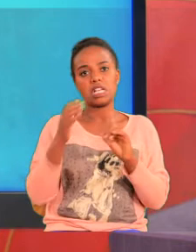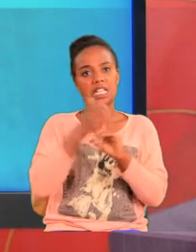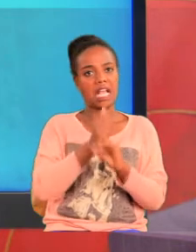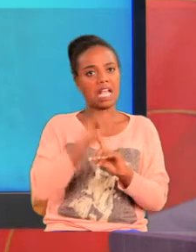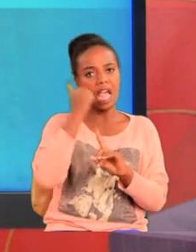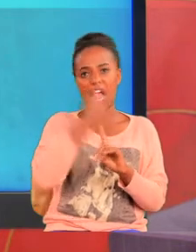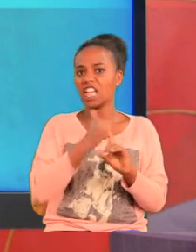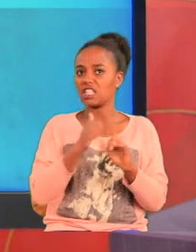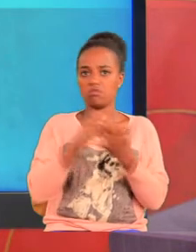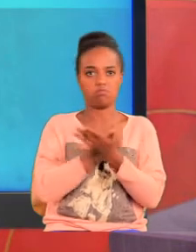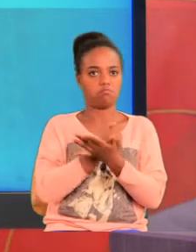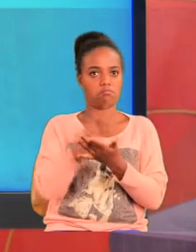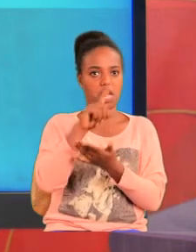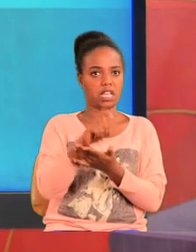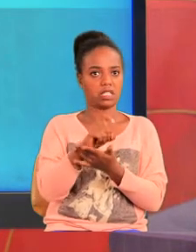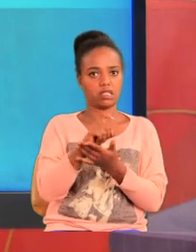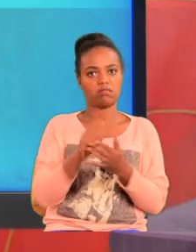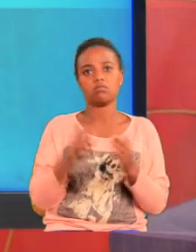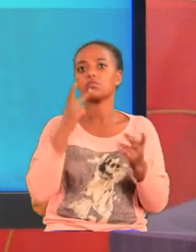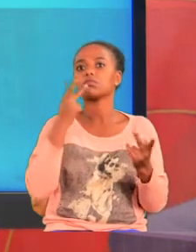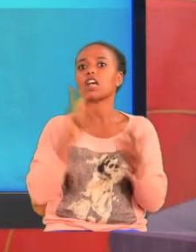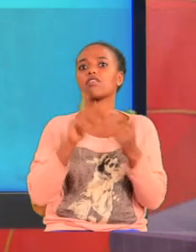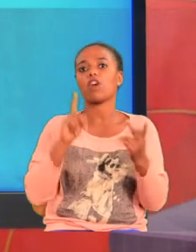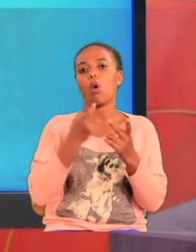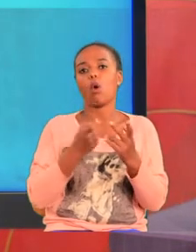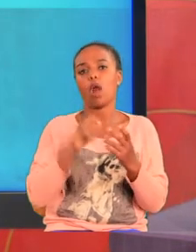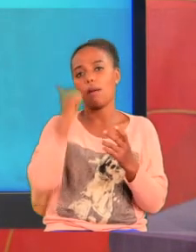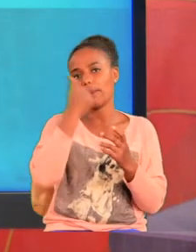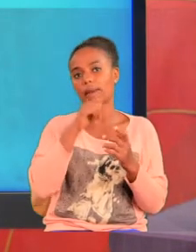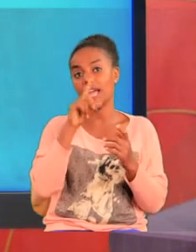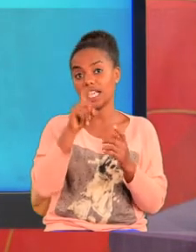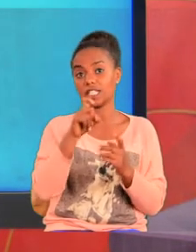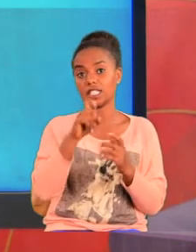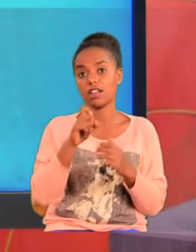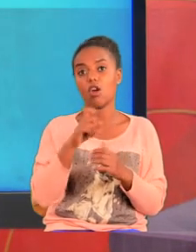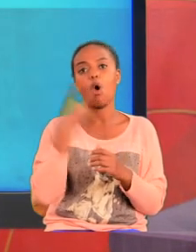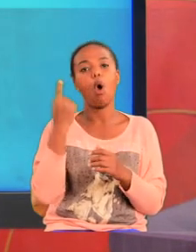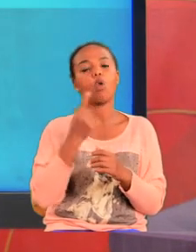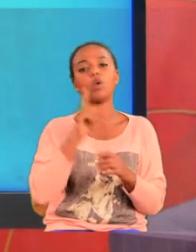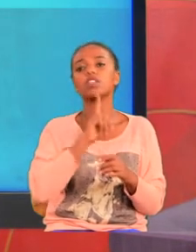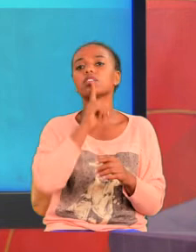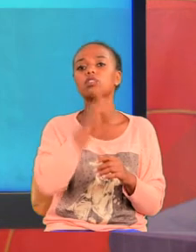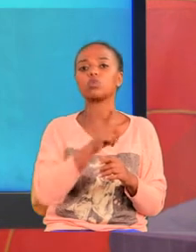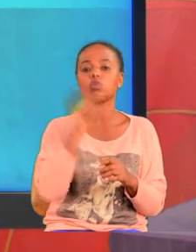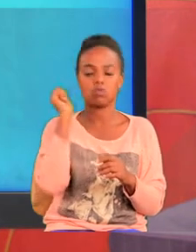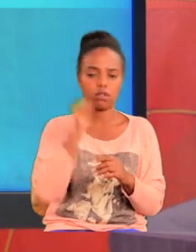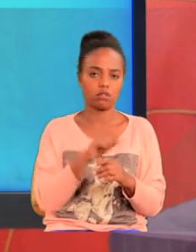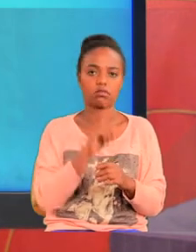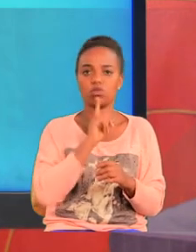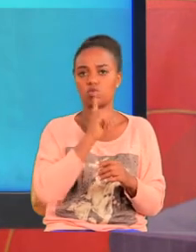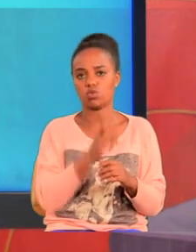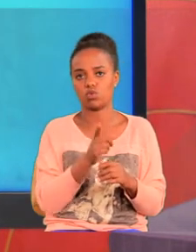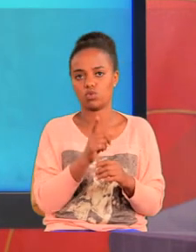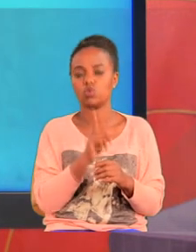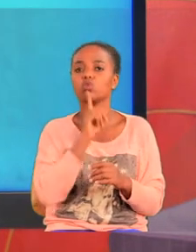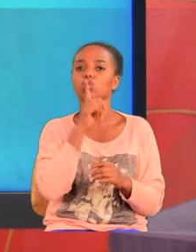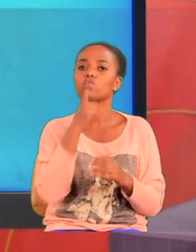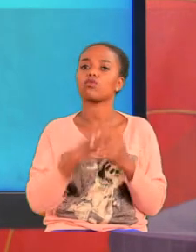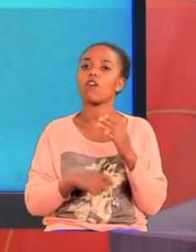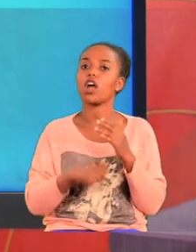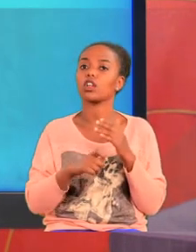it can satisfy the equation. Therefore, for any x, this is always true. Yes, it is true.